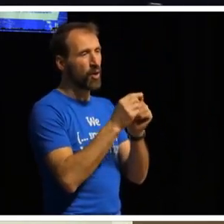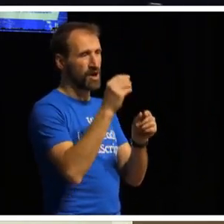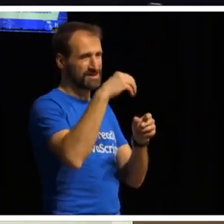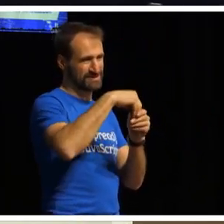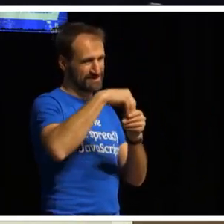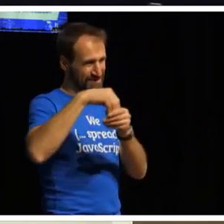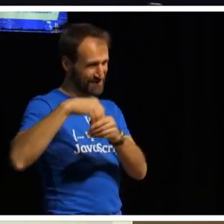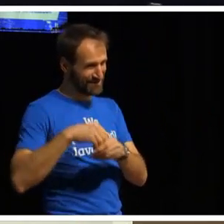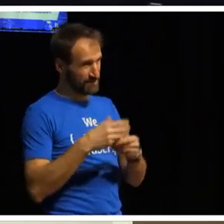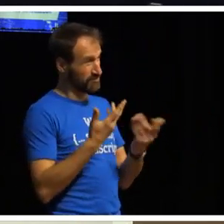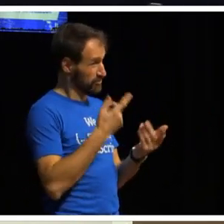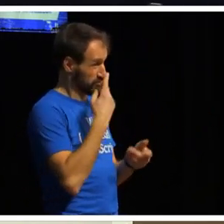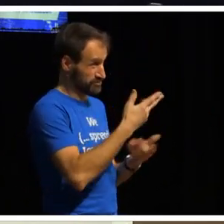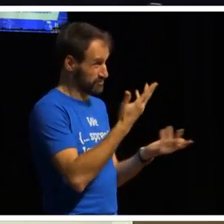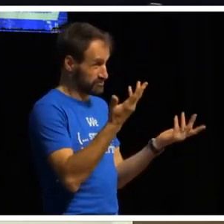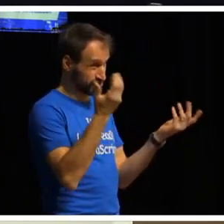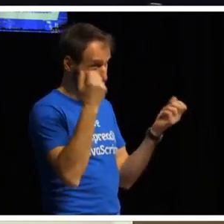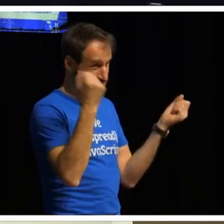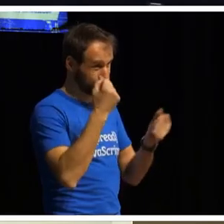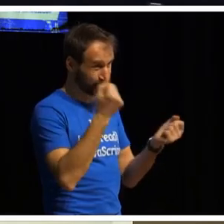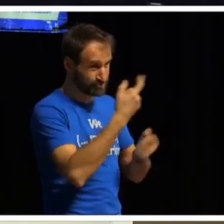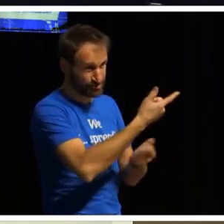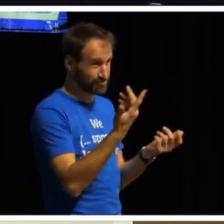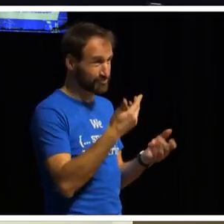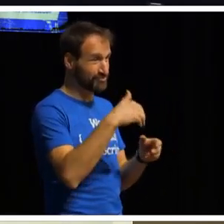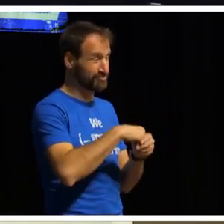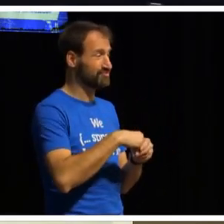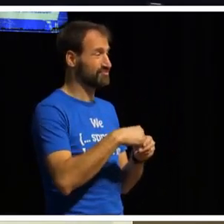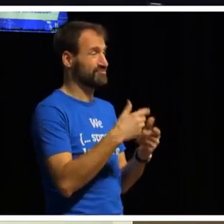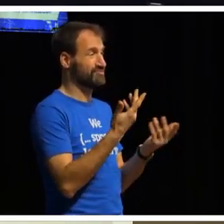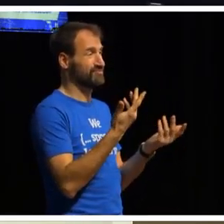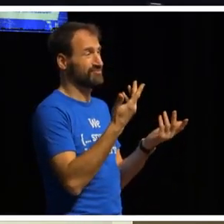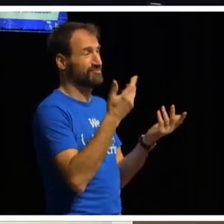actual microcontrollers out there is probably several times higher than that.